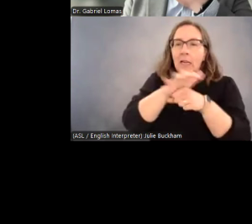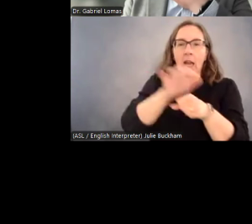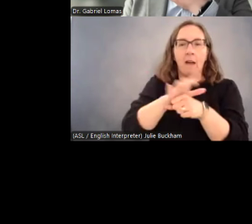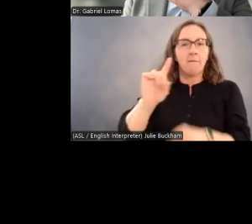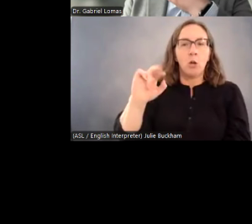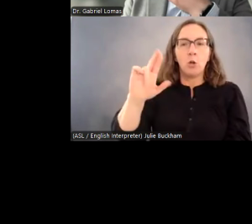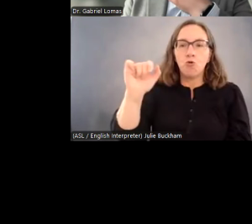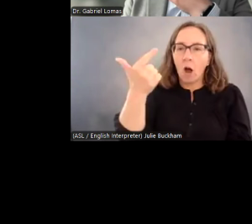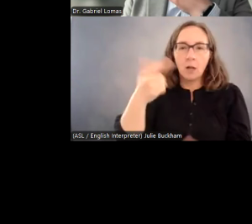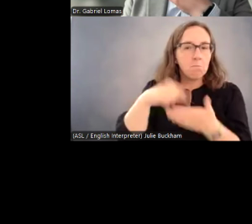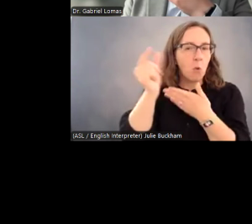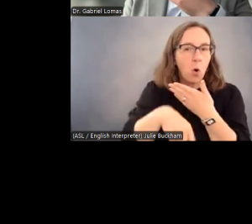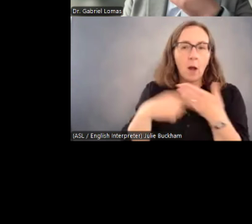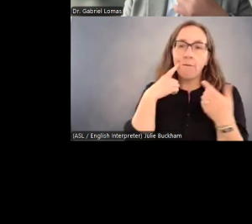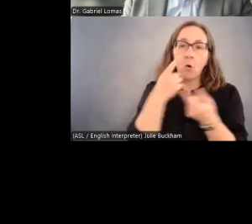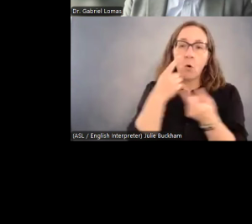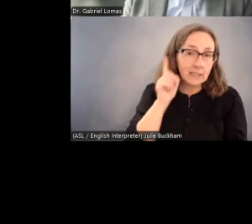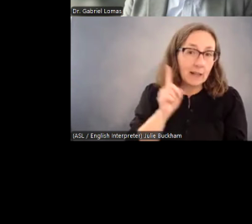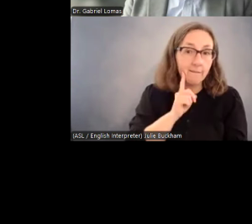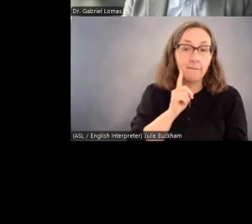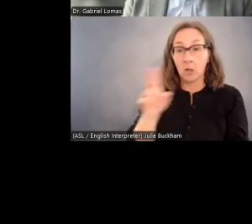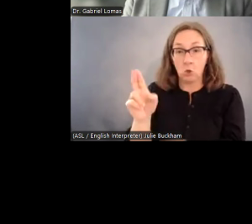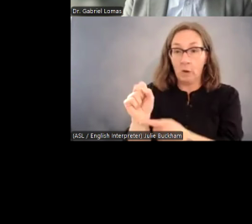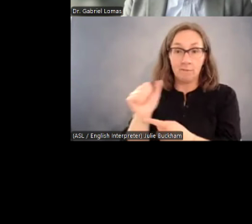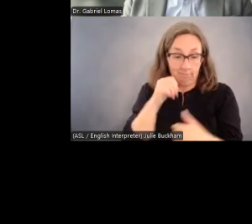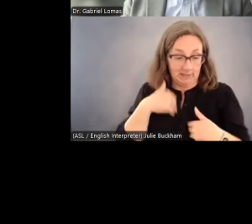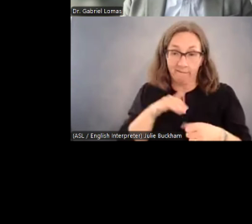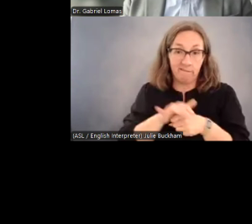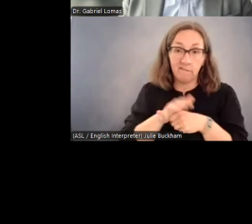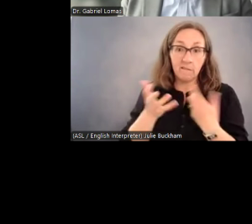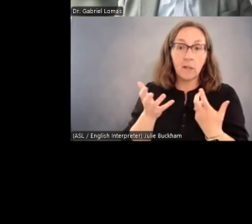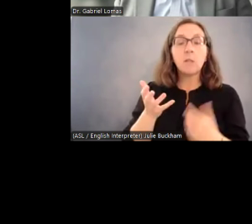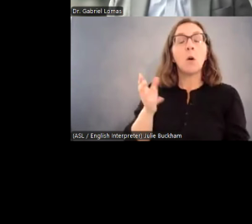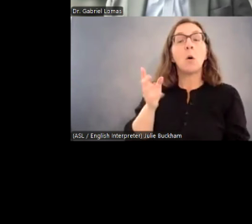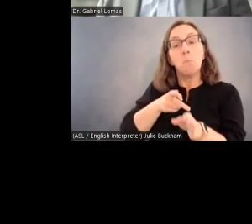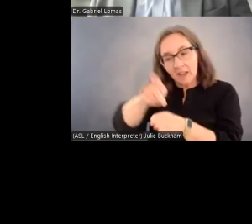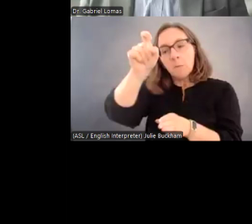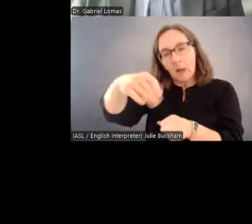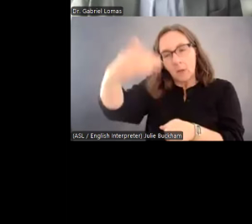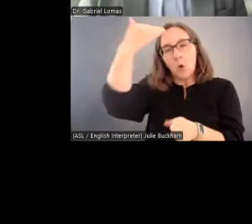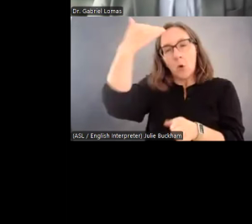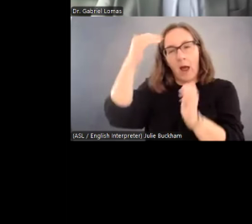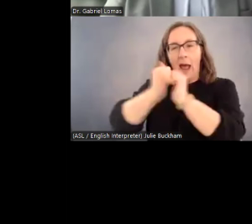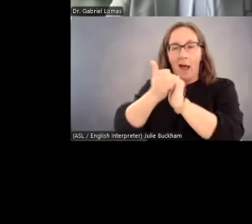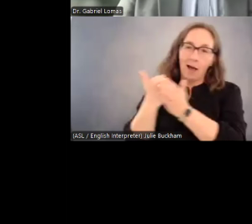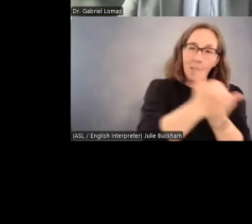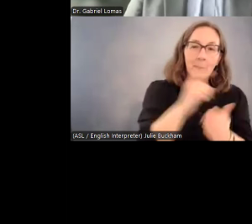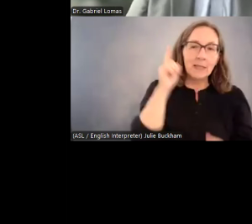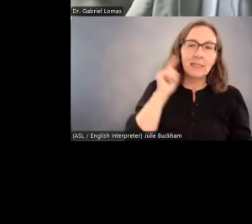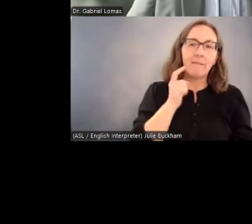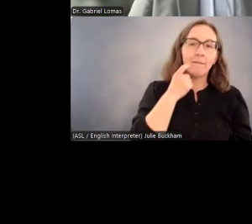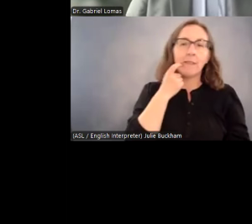in the US, so it is important for professionals to know how to help deaf addicts. He is serving time in prison because